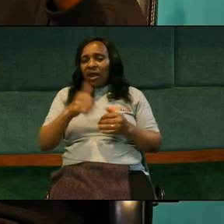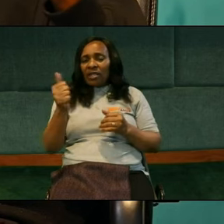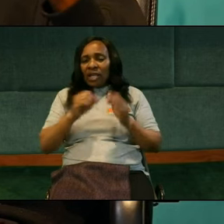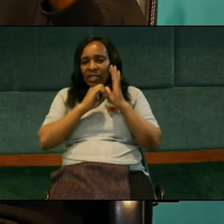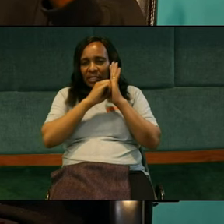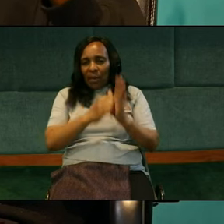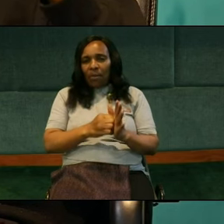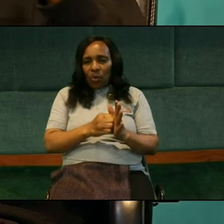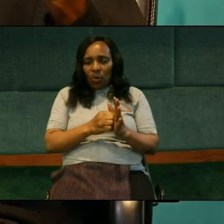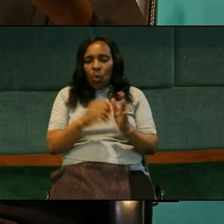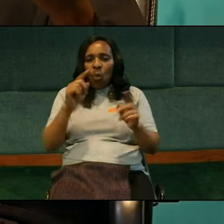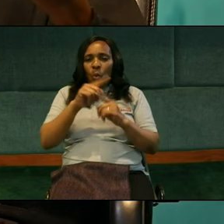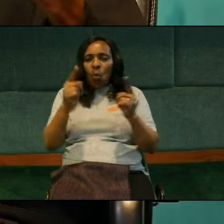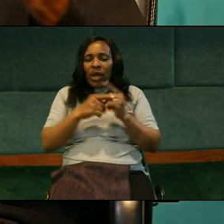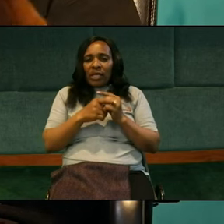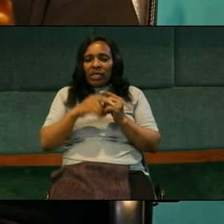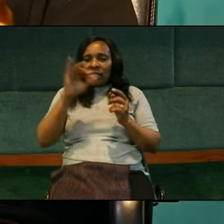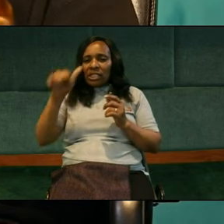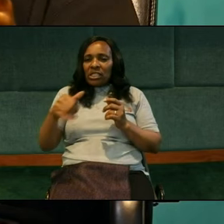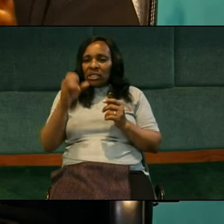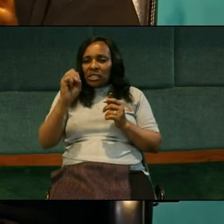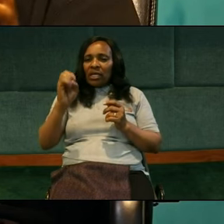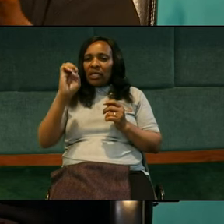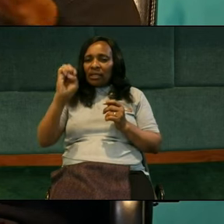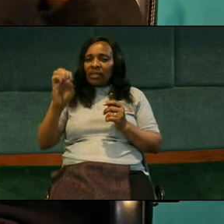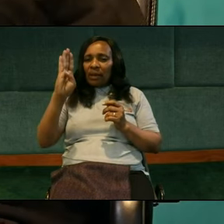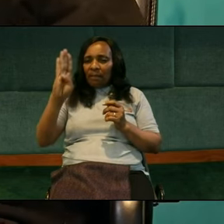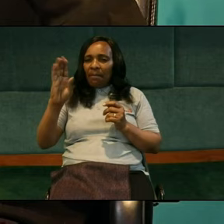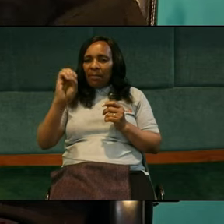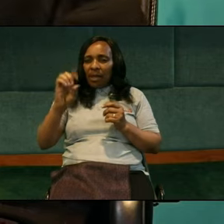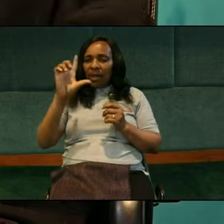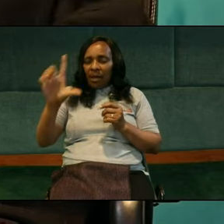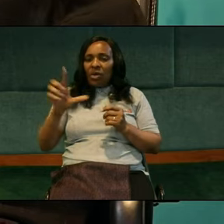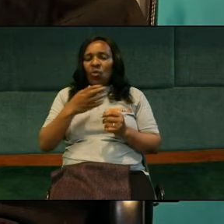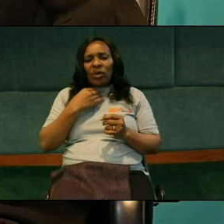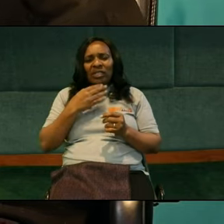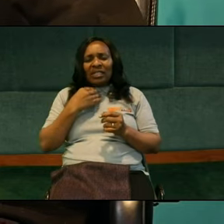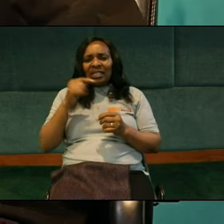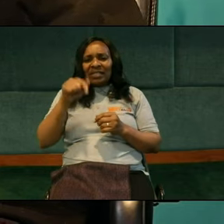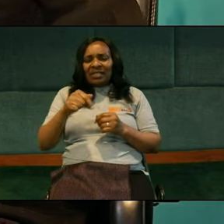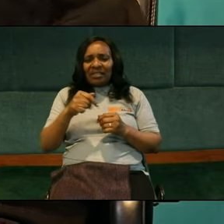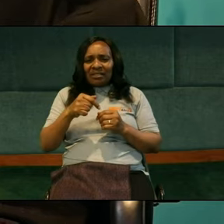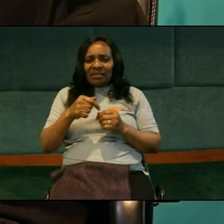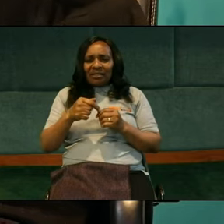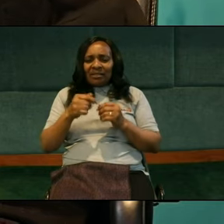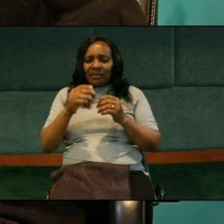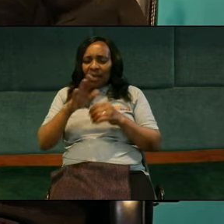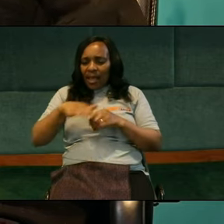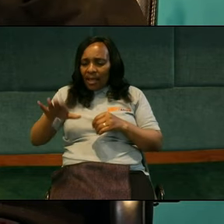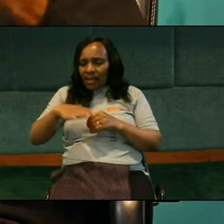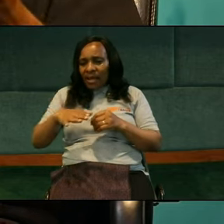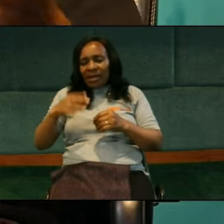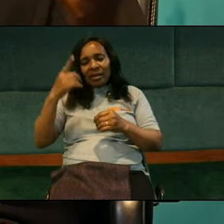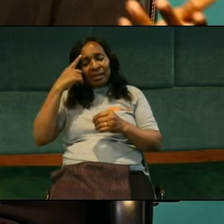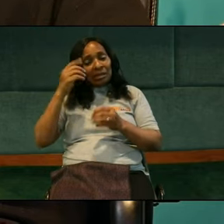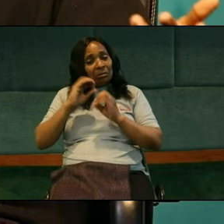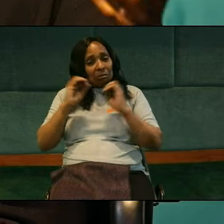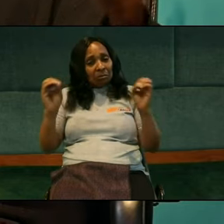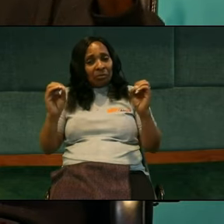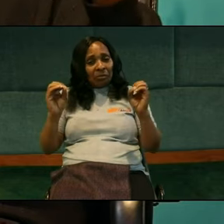is when Jezebel wanted the vineyard, Ahab was quick. He didn't really think about it, because